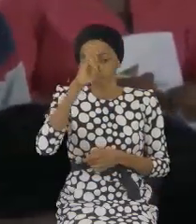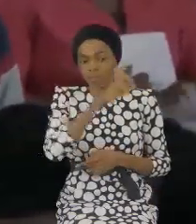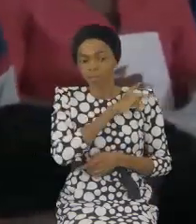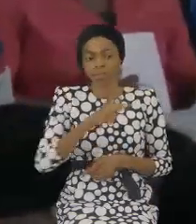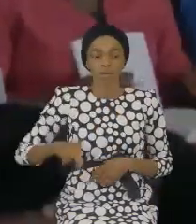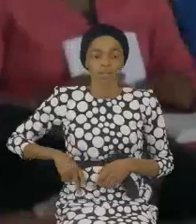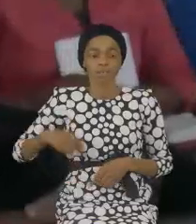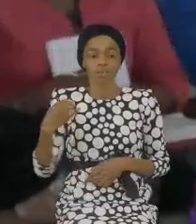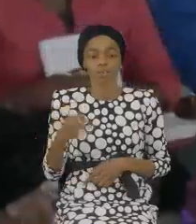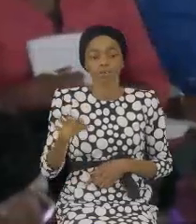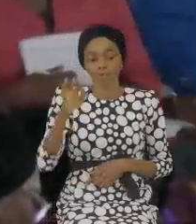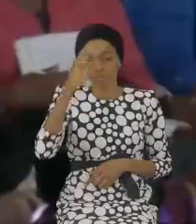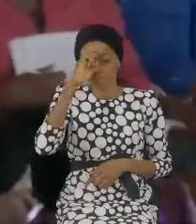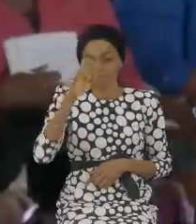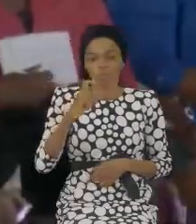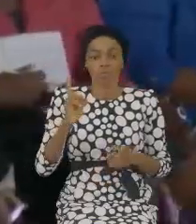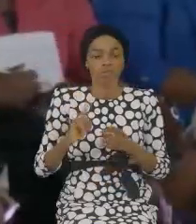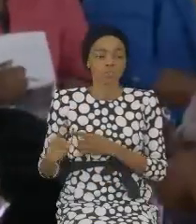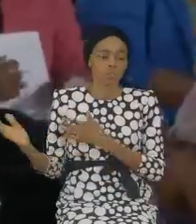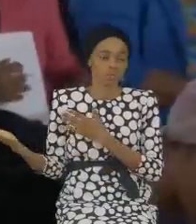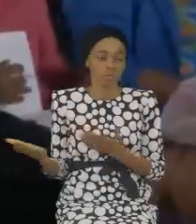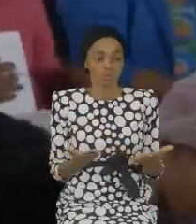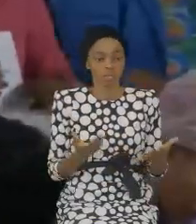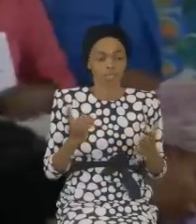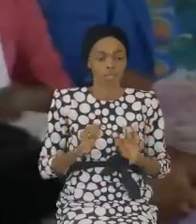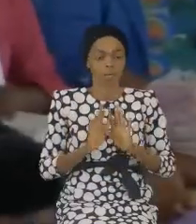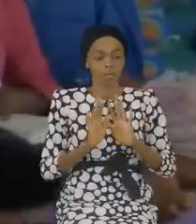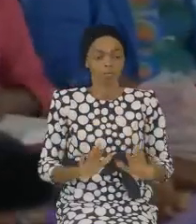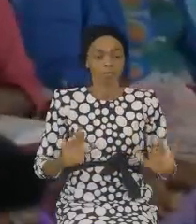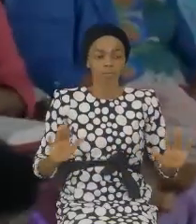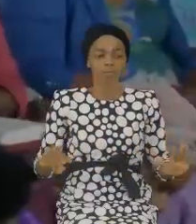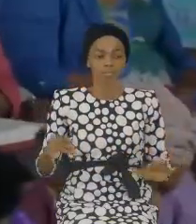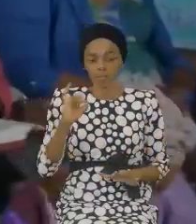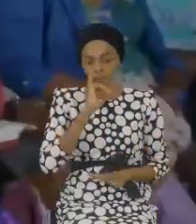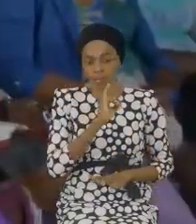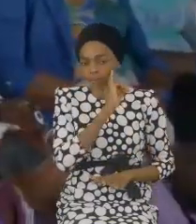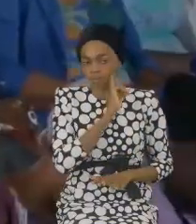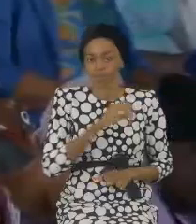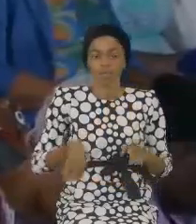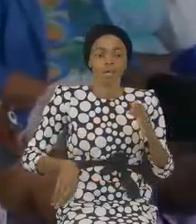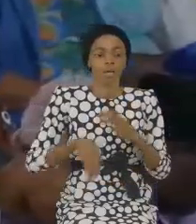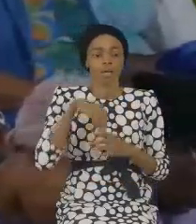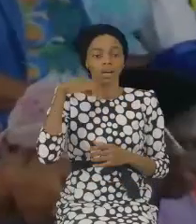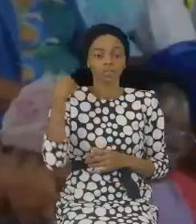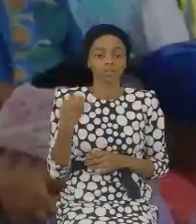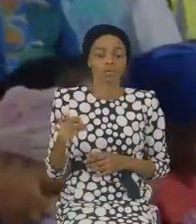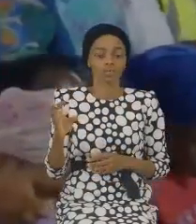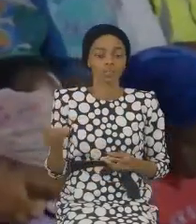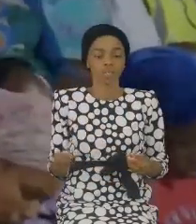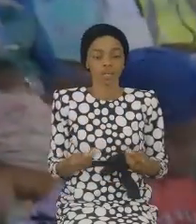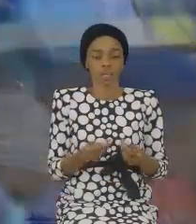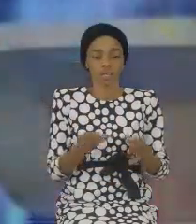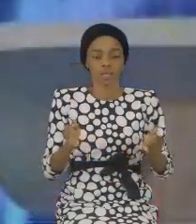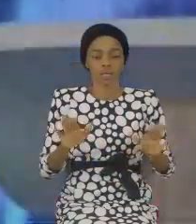king of Egypt, to bring the children of Israel out of the land